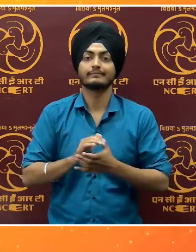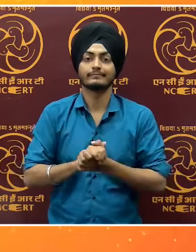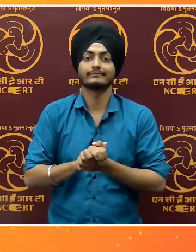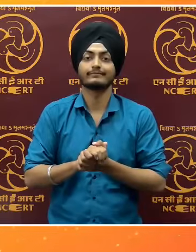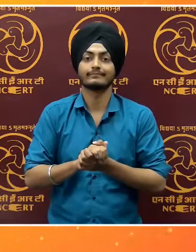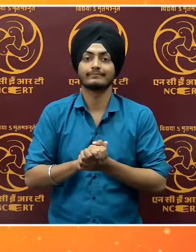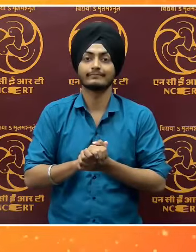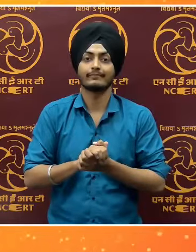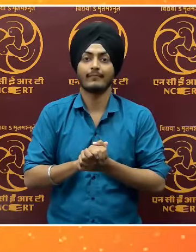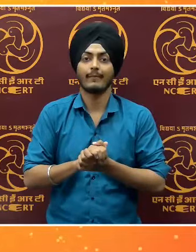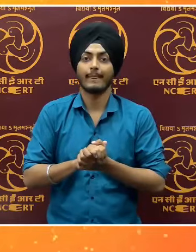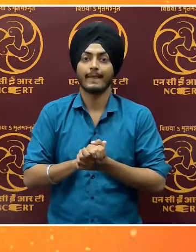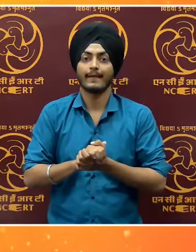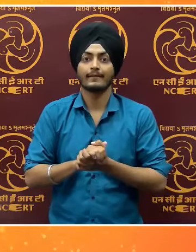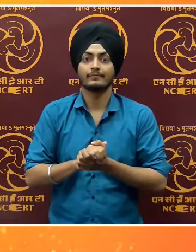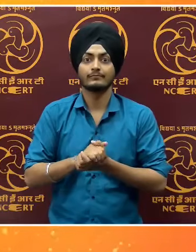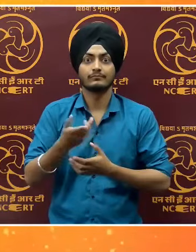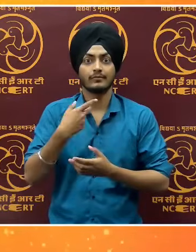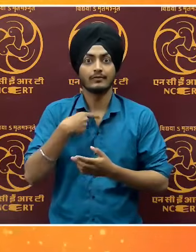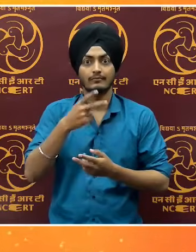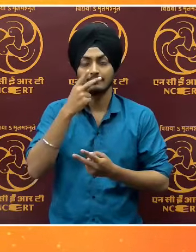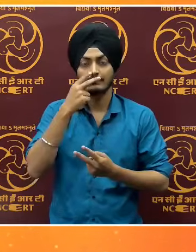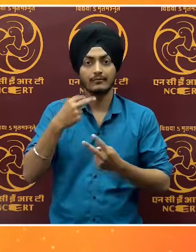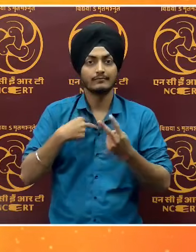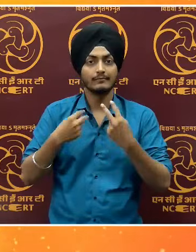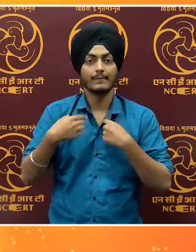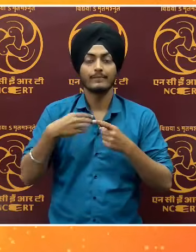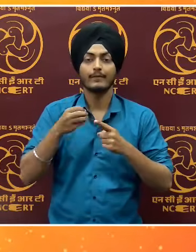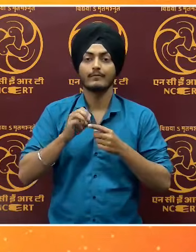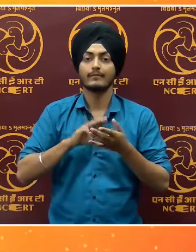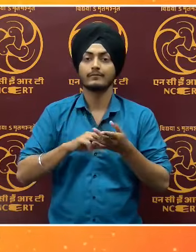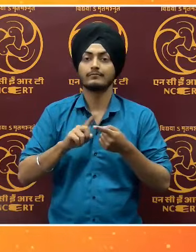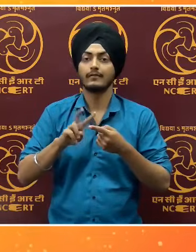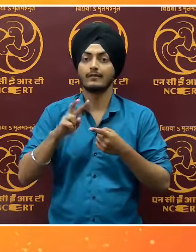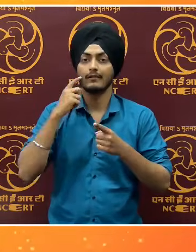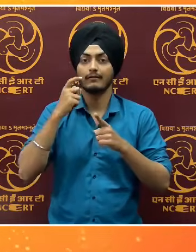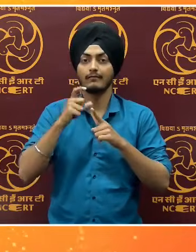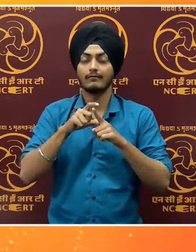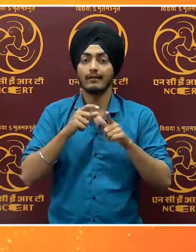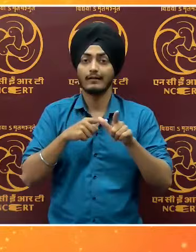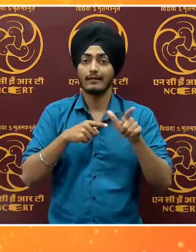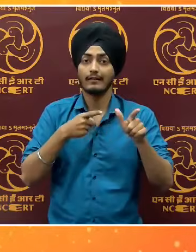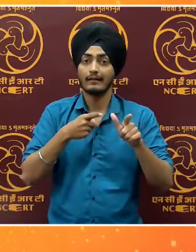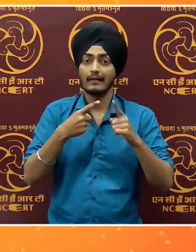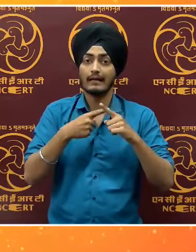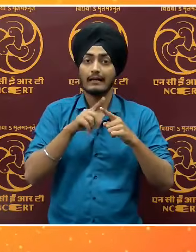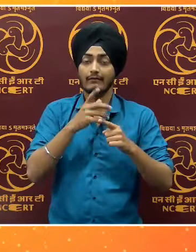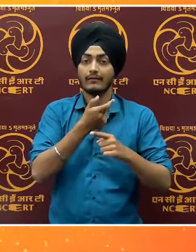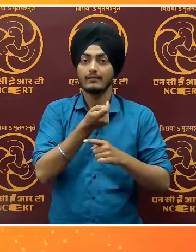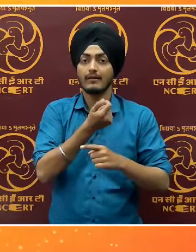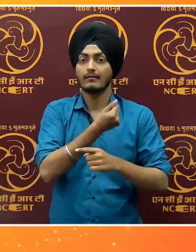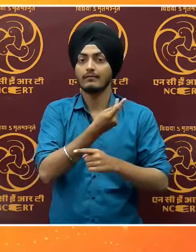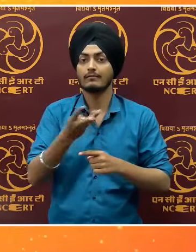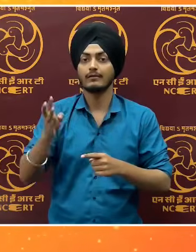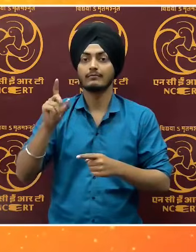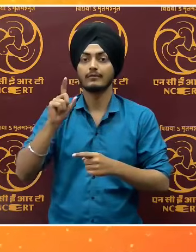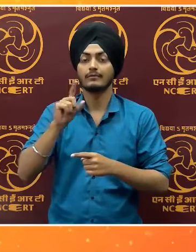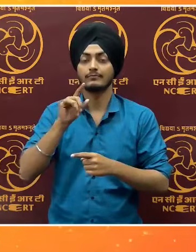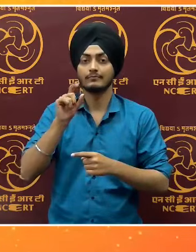dth.class10@ciet.nic.in. You're watching us on PM eVidya channel number 10 and also on our YouTube channel, that